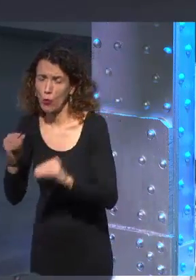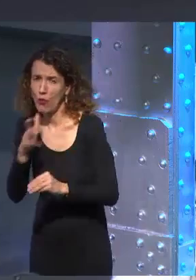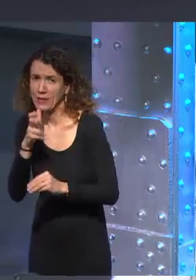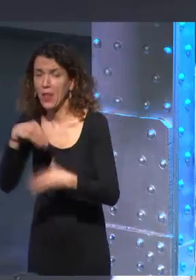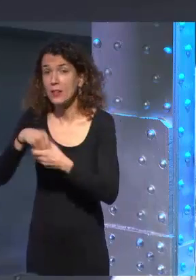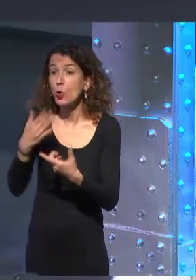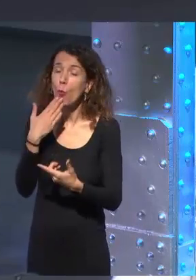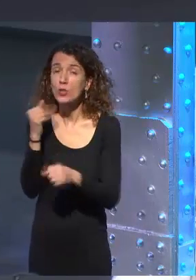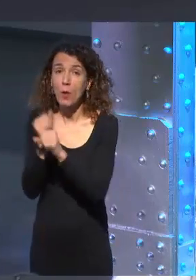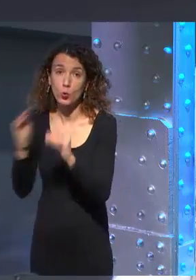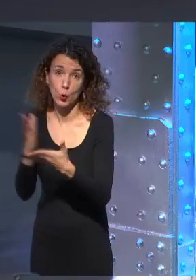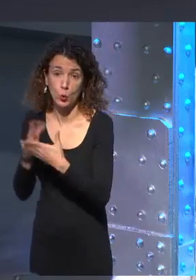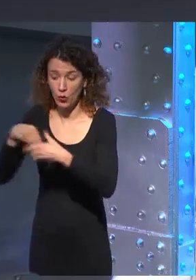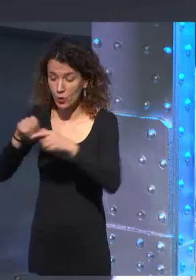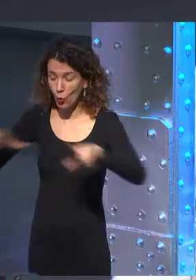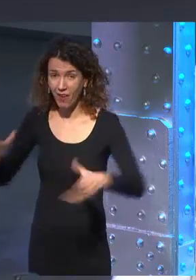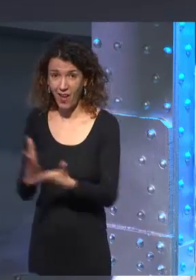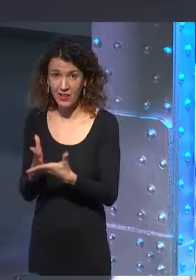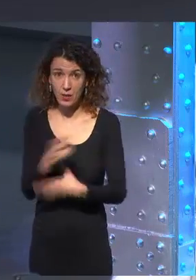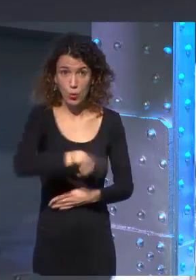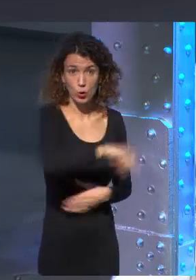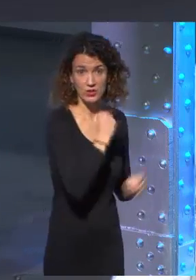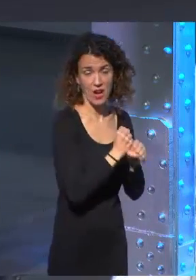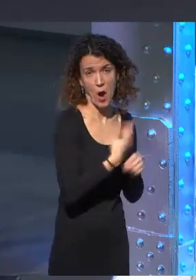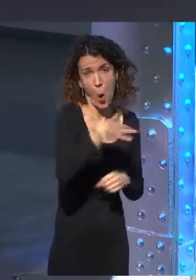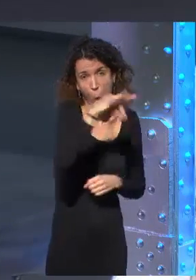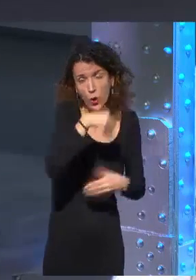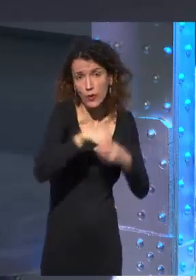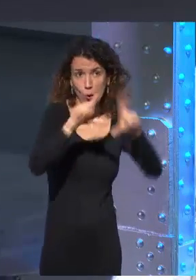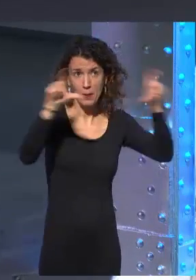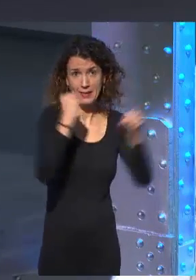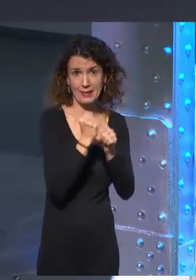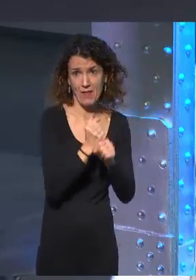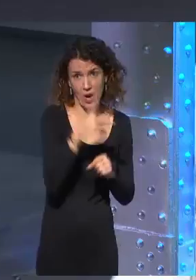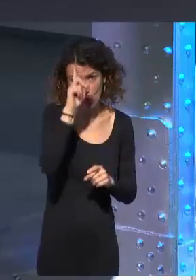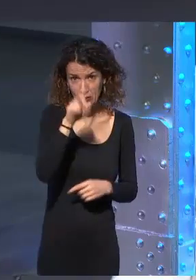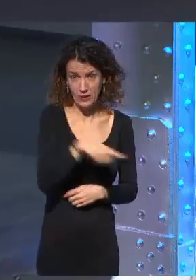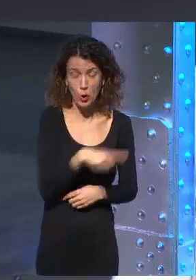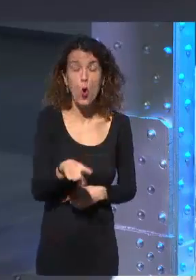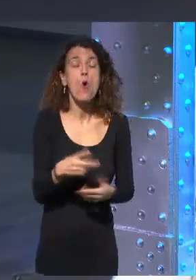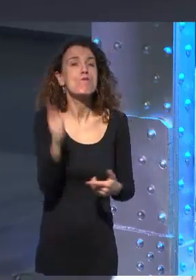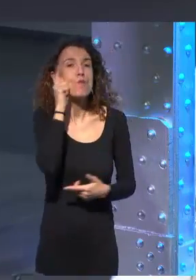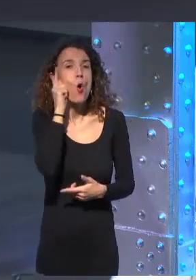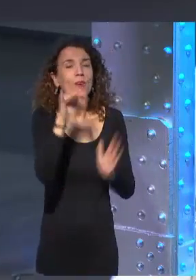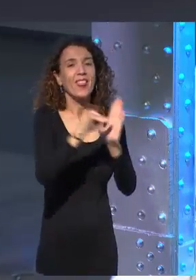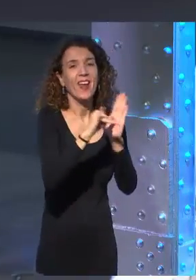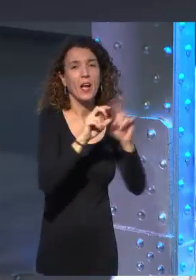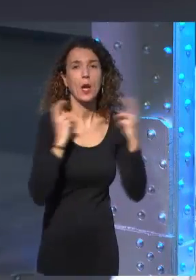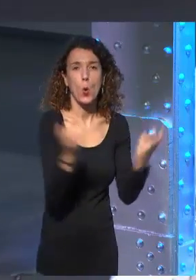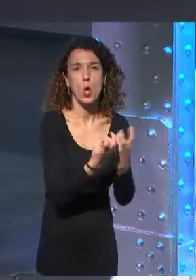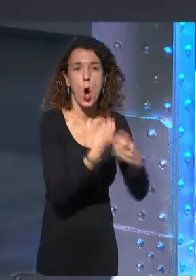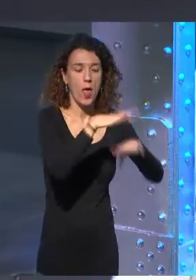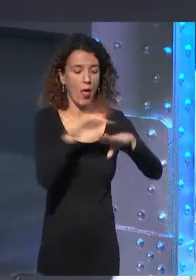we criticize the teenagers for doing that in their own place of work, so to speak, in